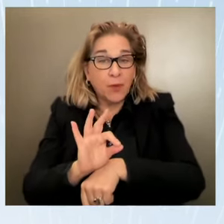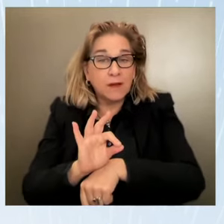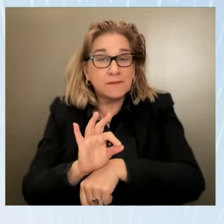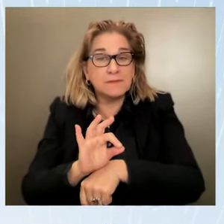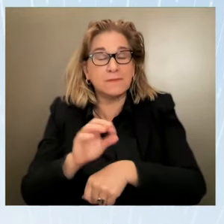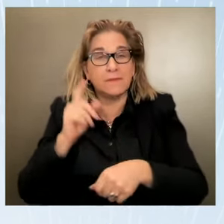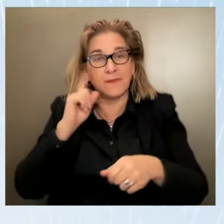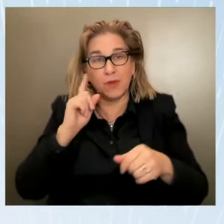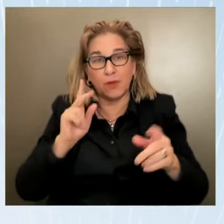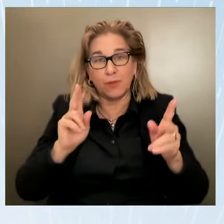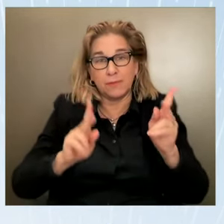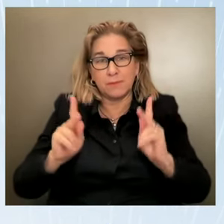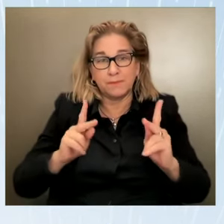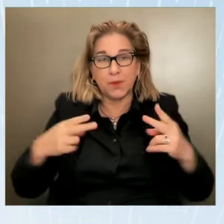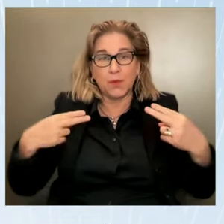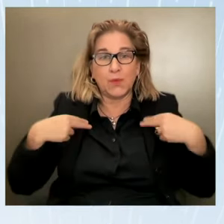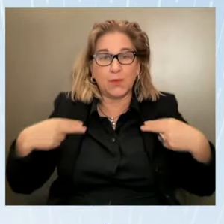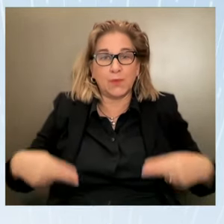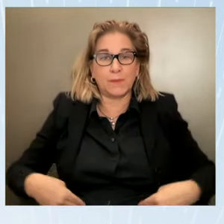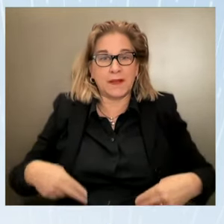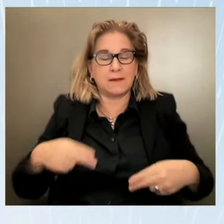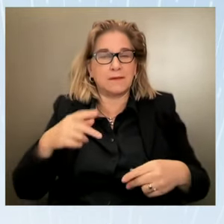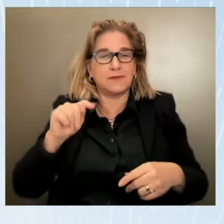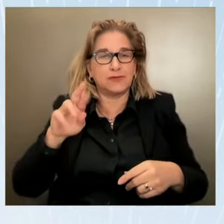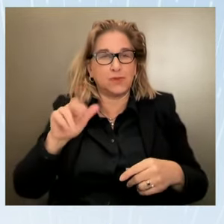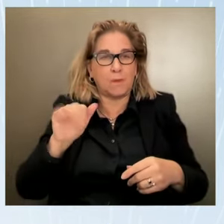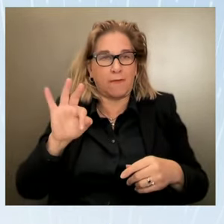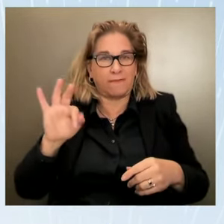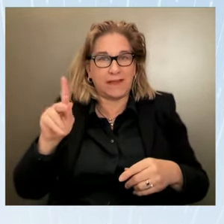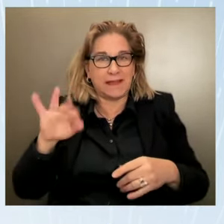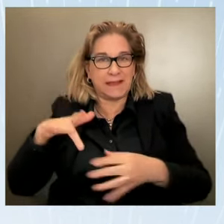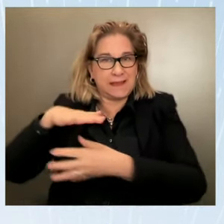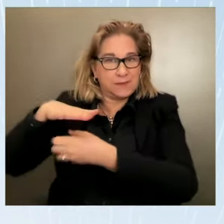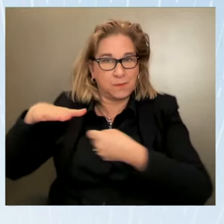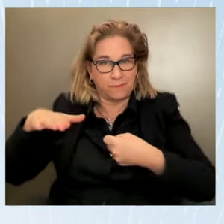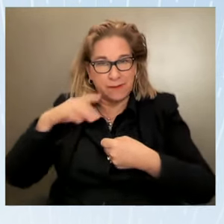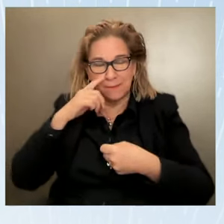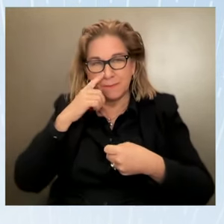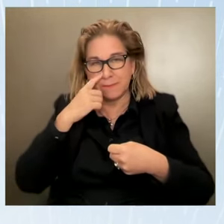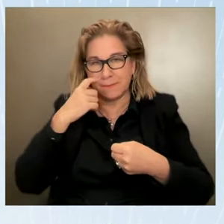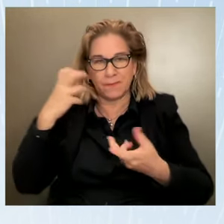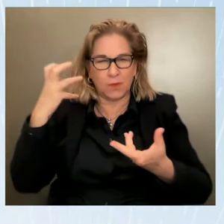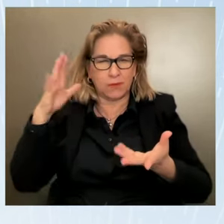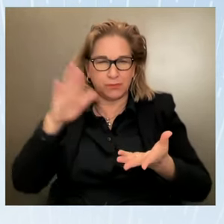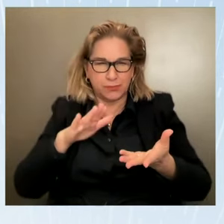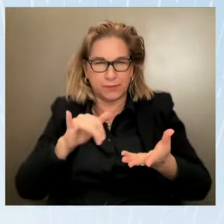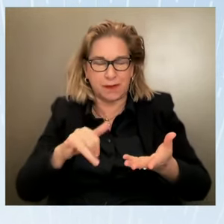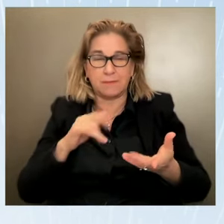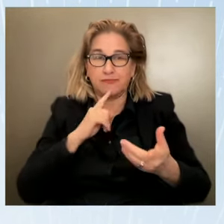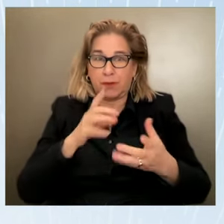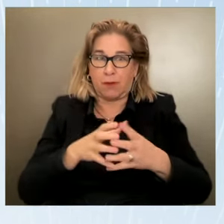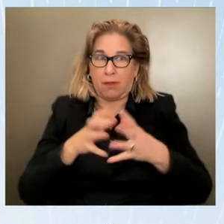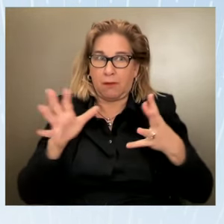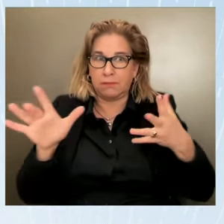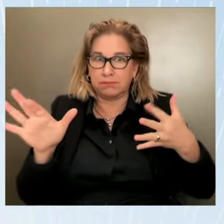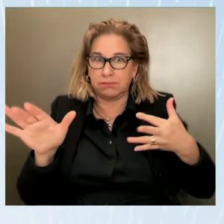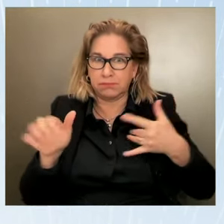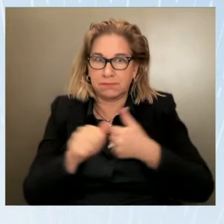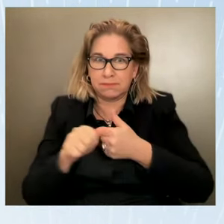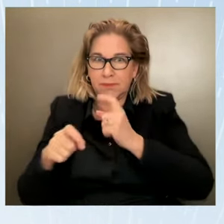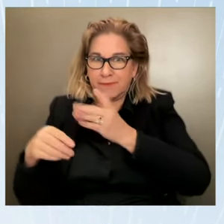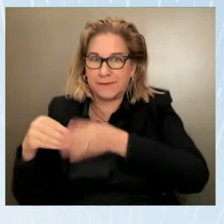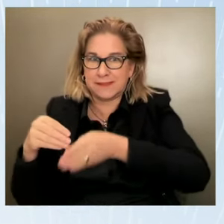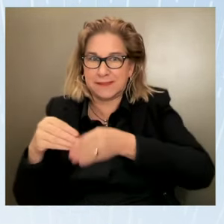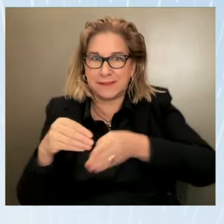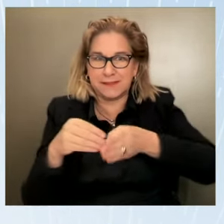We have a lot to get through today, and I want to make sure that we have a chance to do that. But before